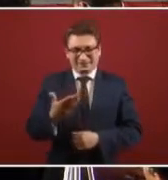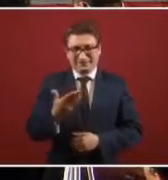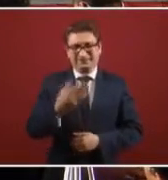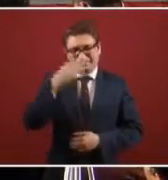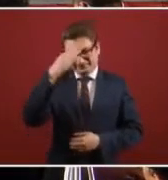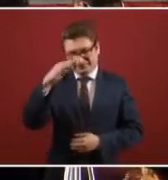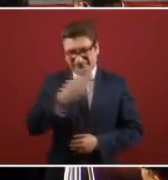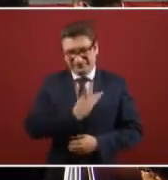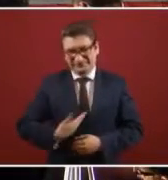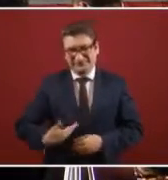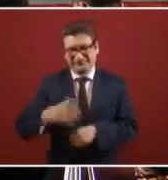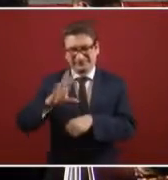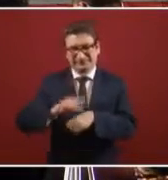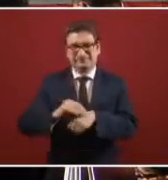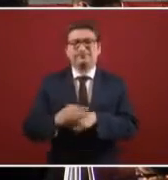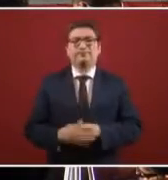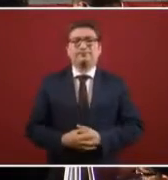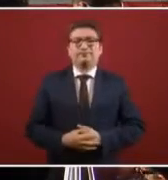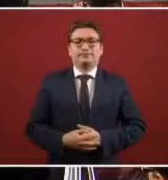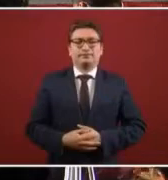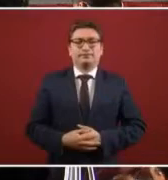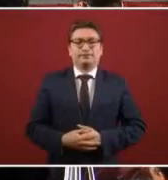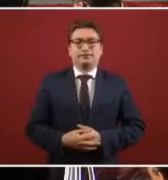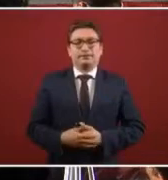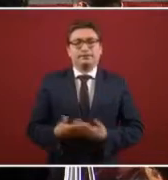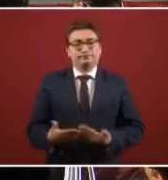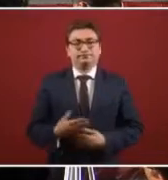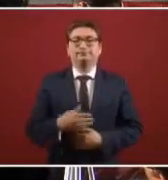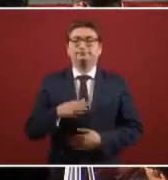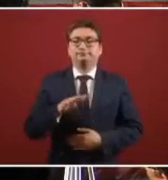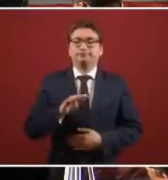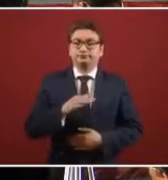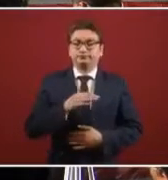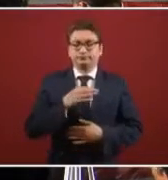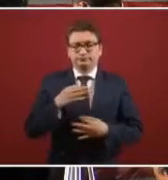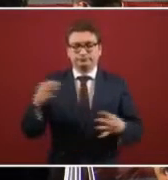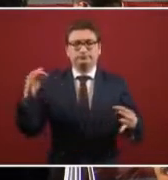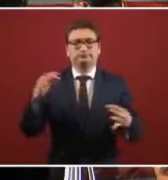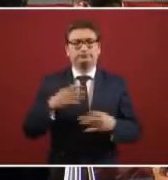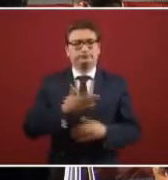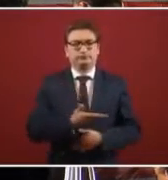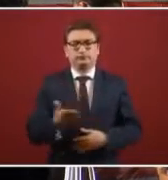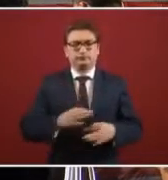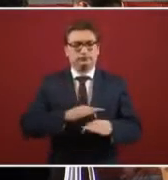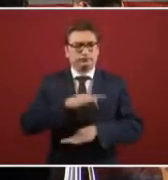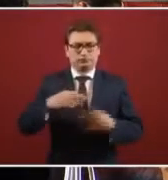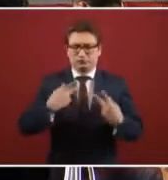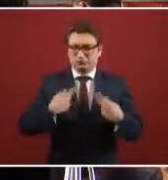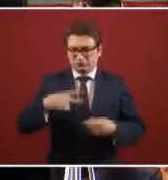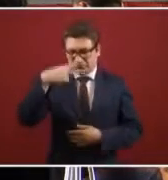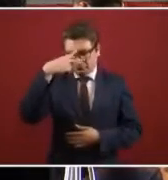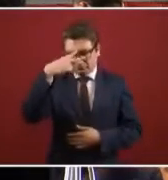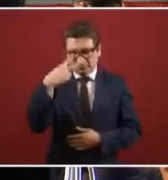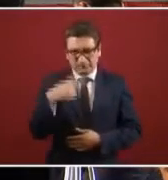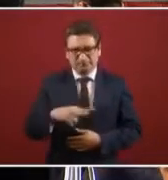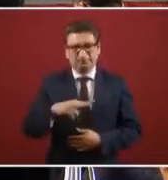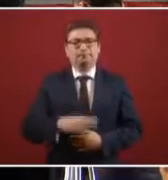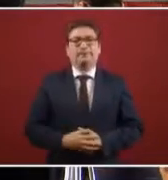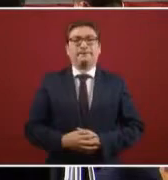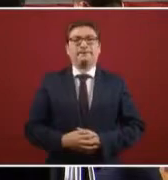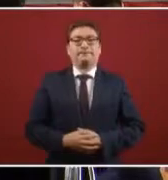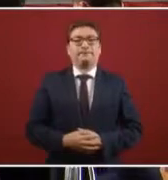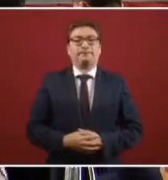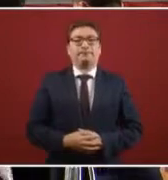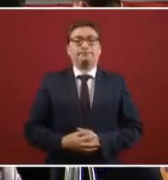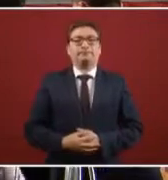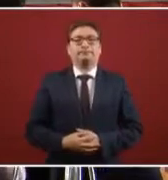Hello, with your president, with your permission, Mr. President. We want to inform you, the people of Mexico and the